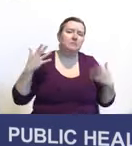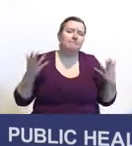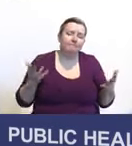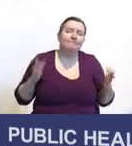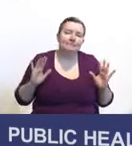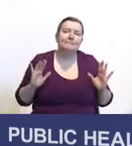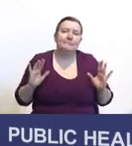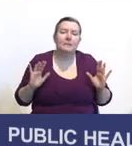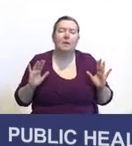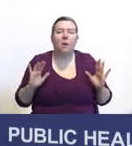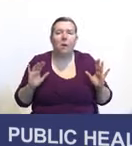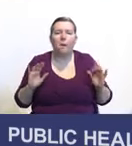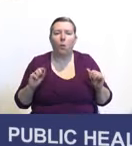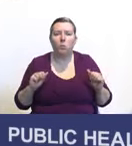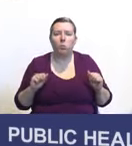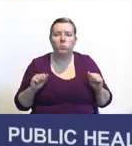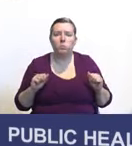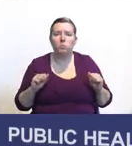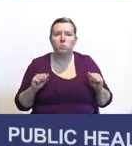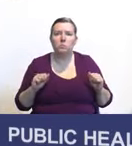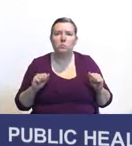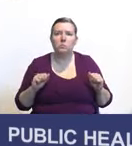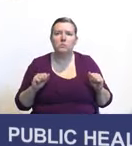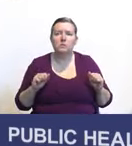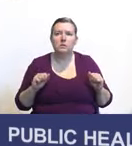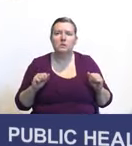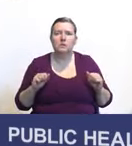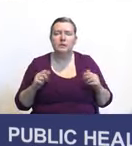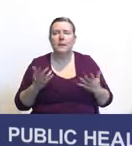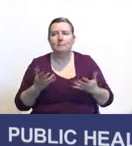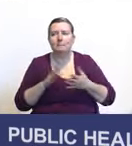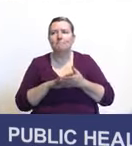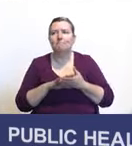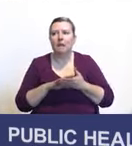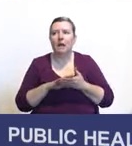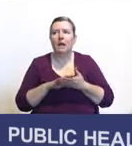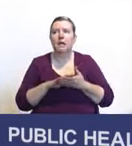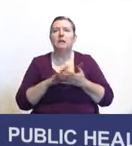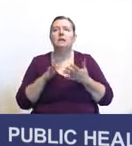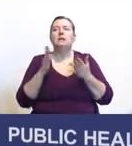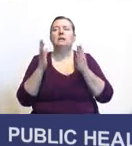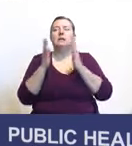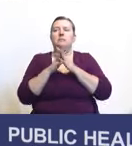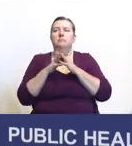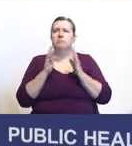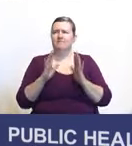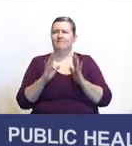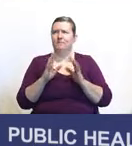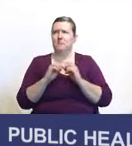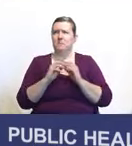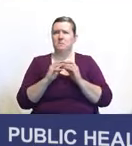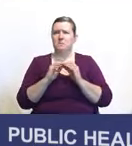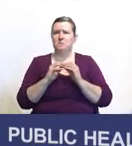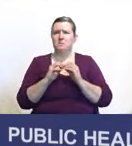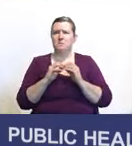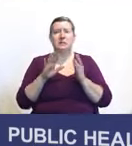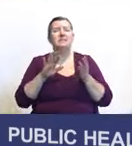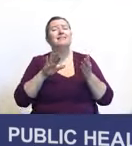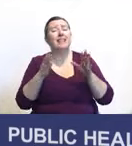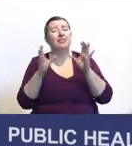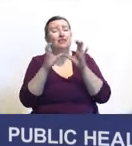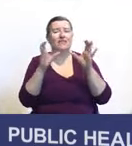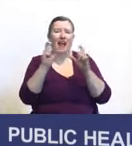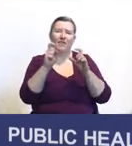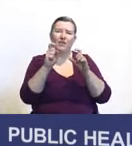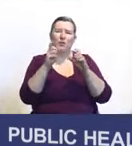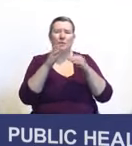are determined by other things happening before us, namely things like death certificates have to be completed. And those things